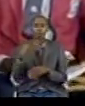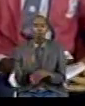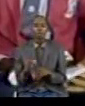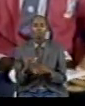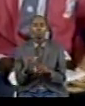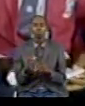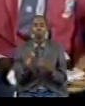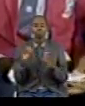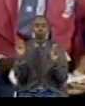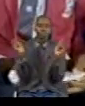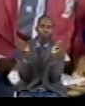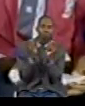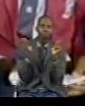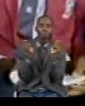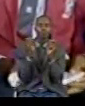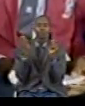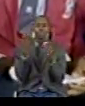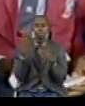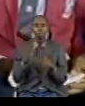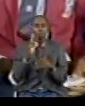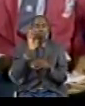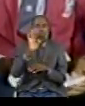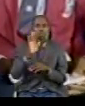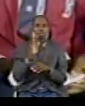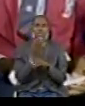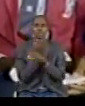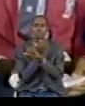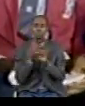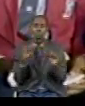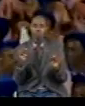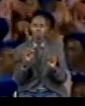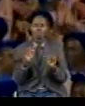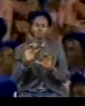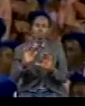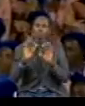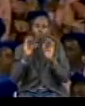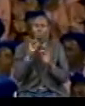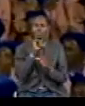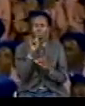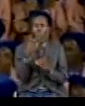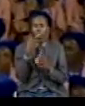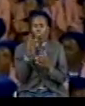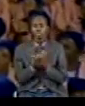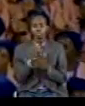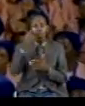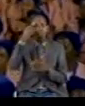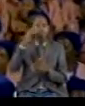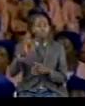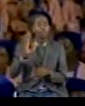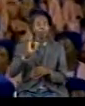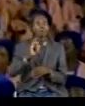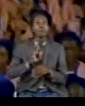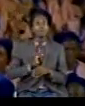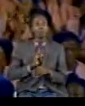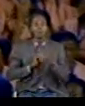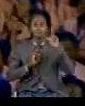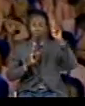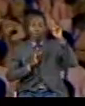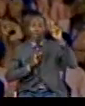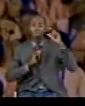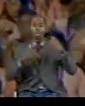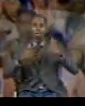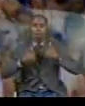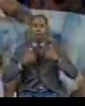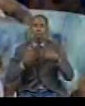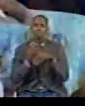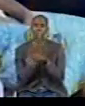your redemption, fear not. Then it says, for I have redeemed thee.